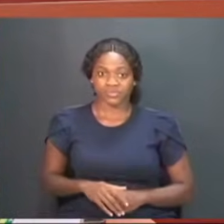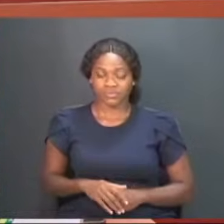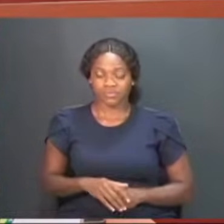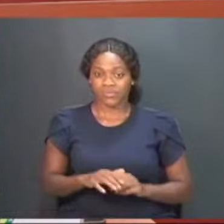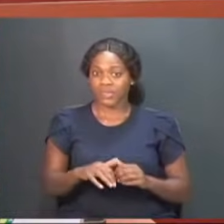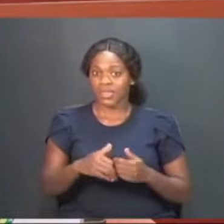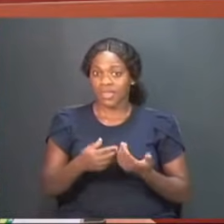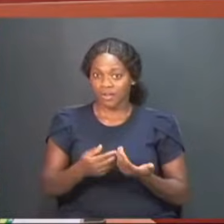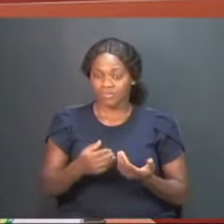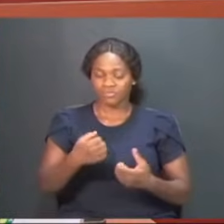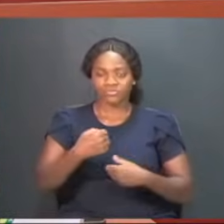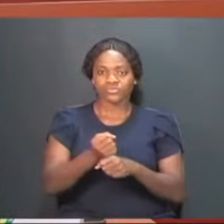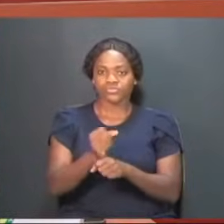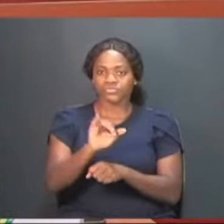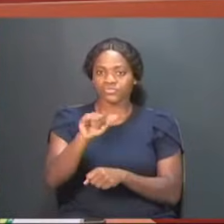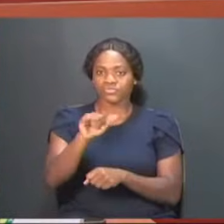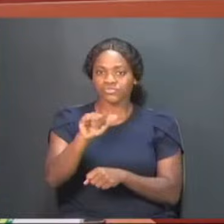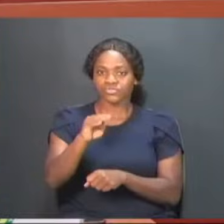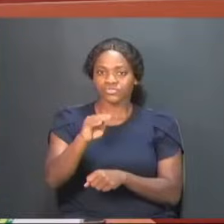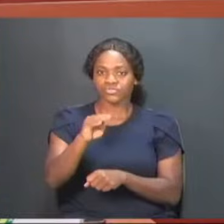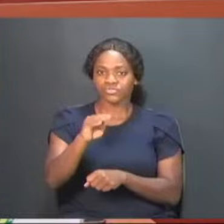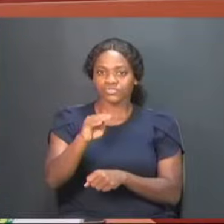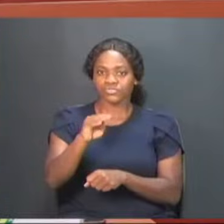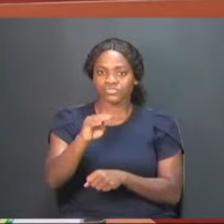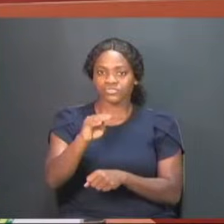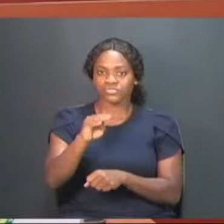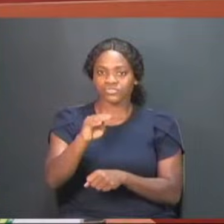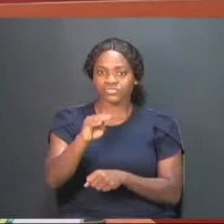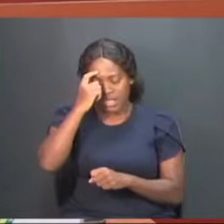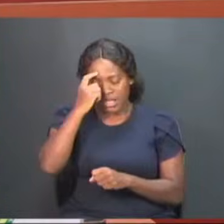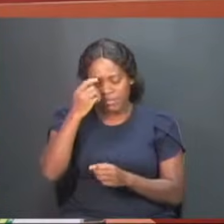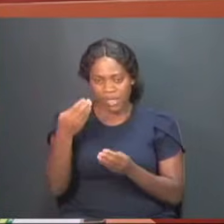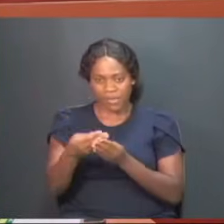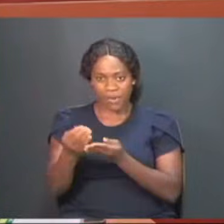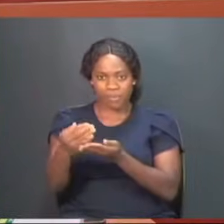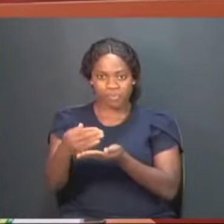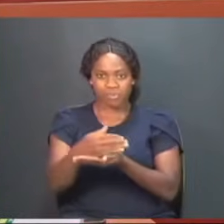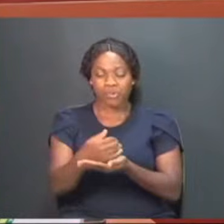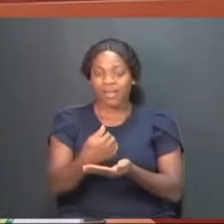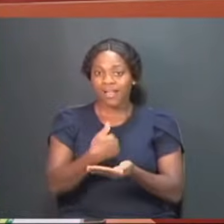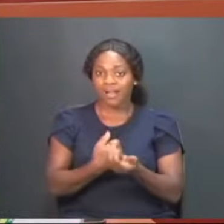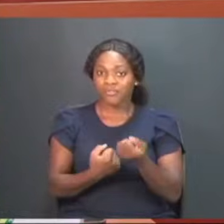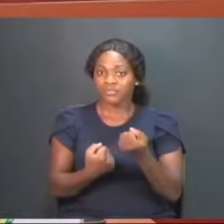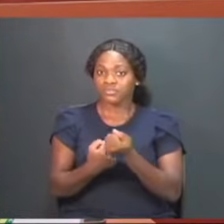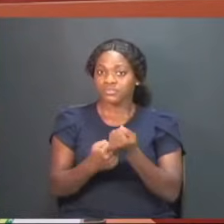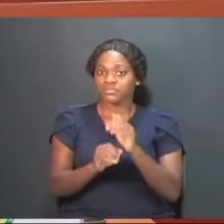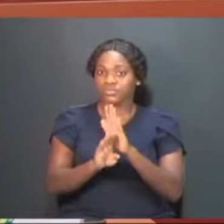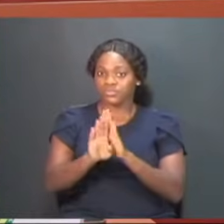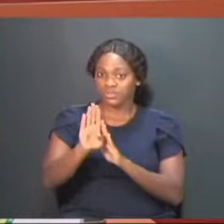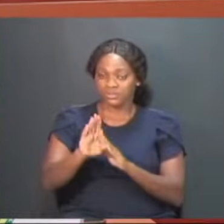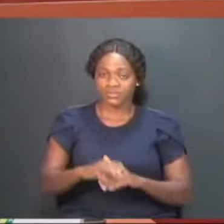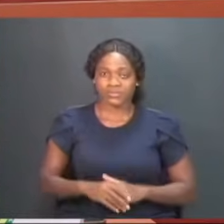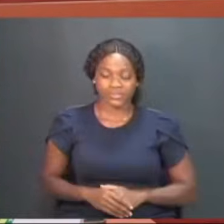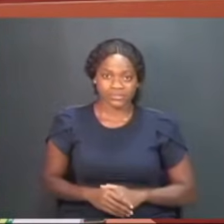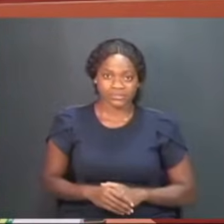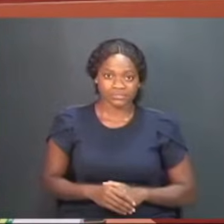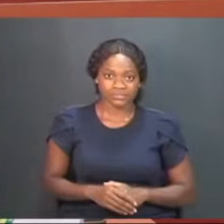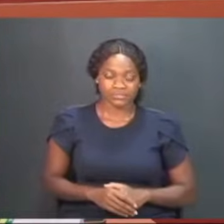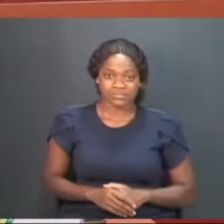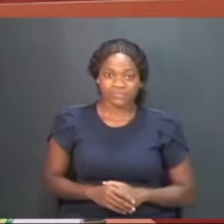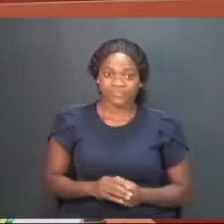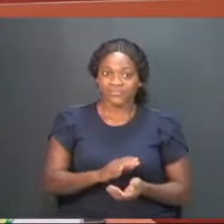creation and raking a lot of government revenue to support development. So, Mr. Speaker, it is very clear